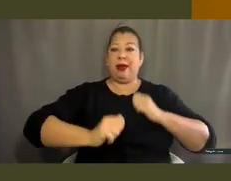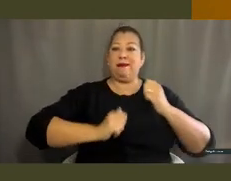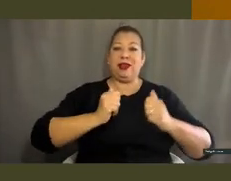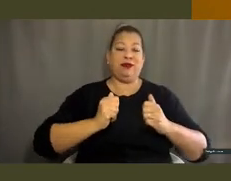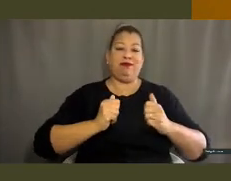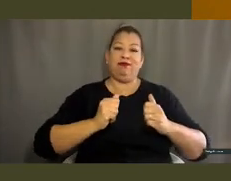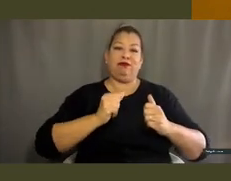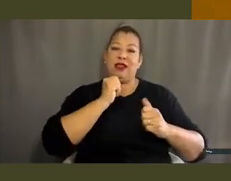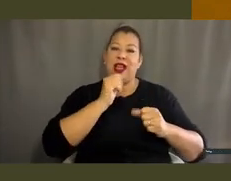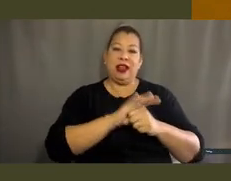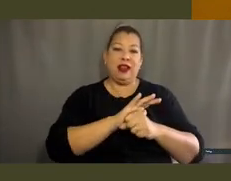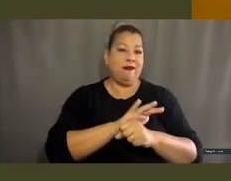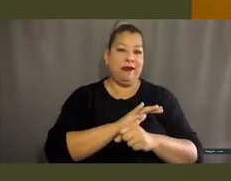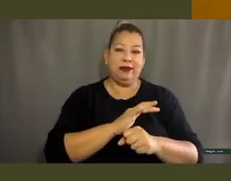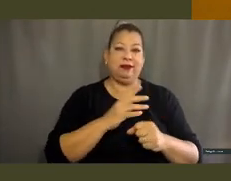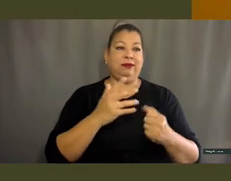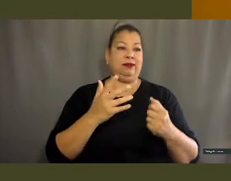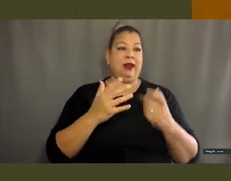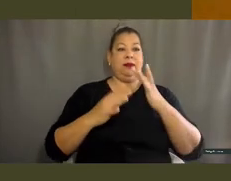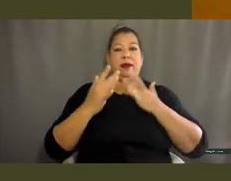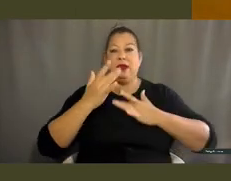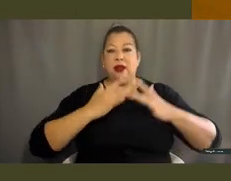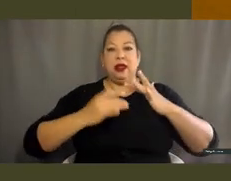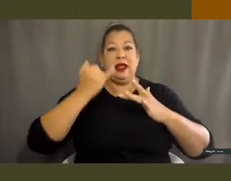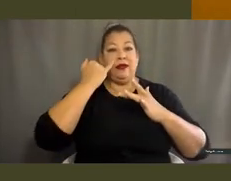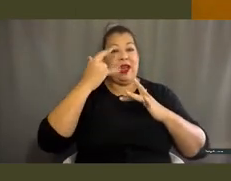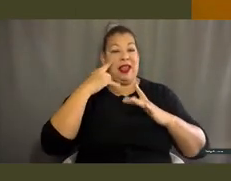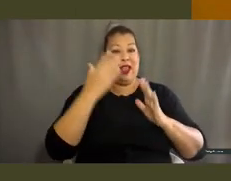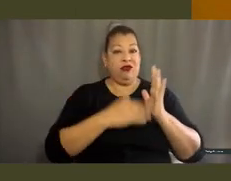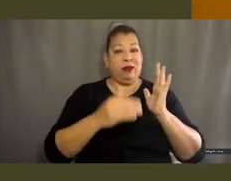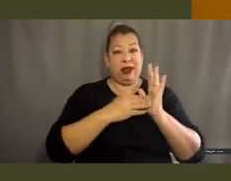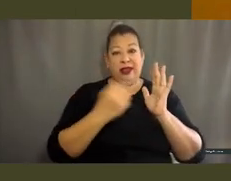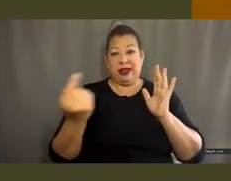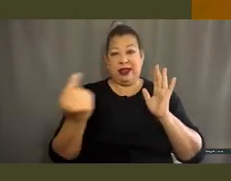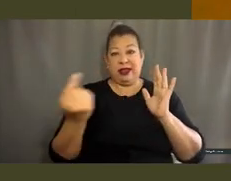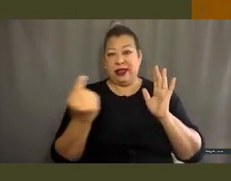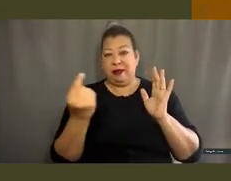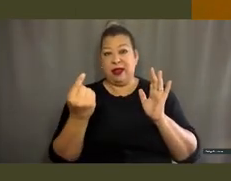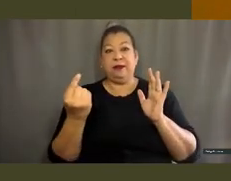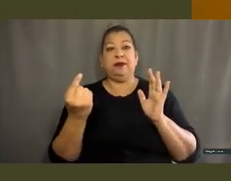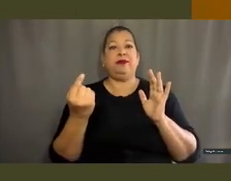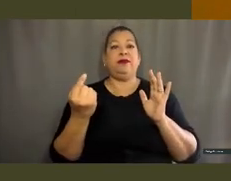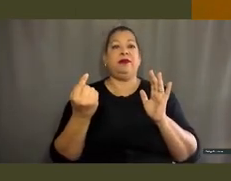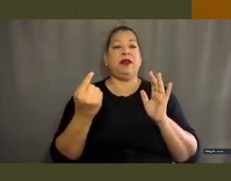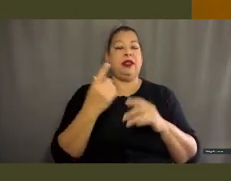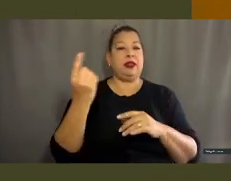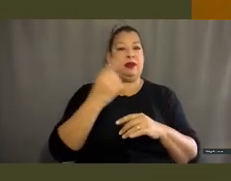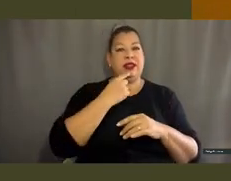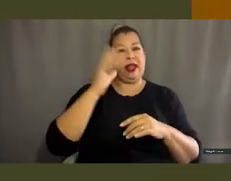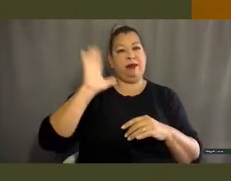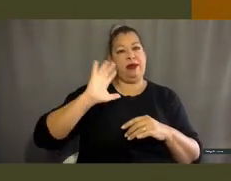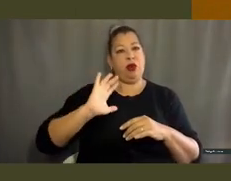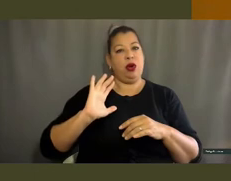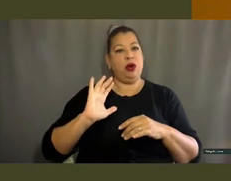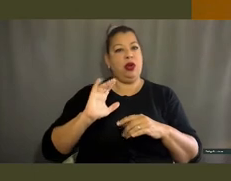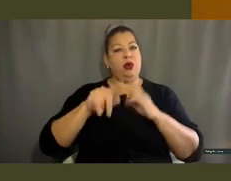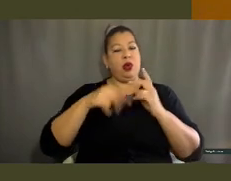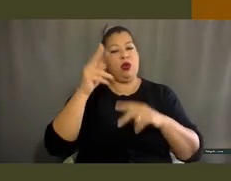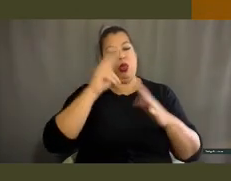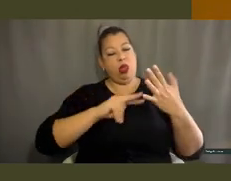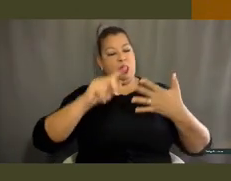quickly. And if I can just echo something that Sonali said before, I think when you look at these questions you put also in the